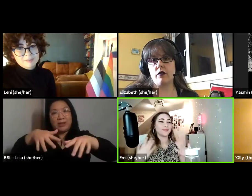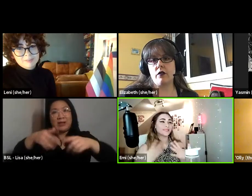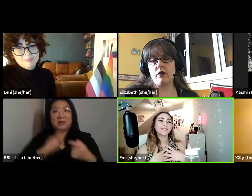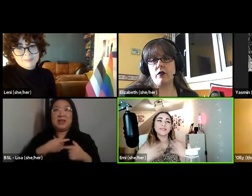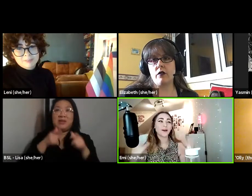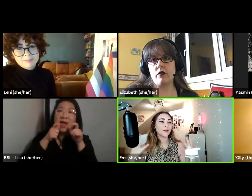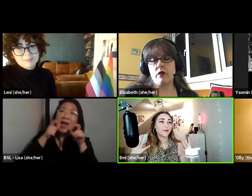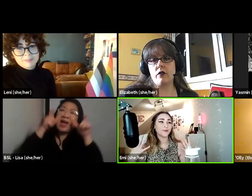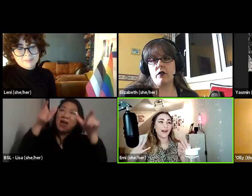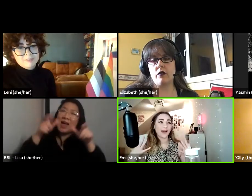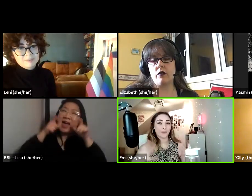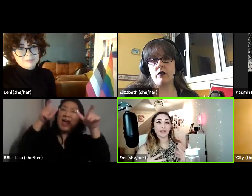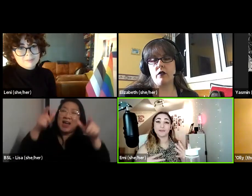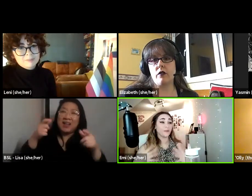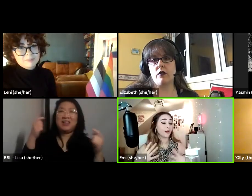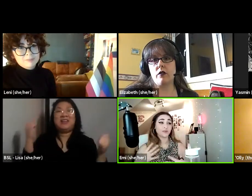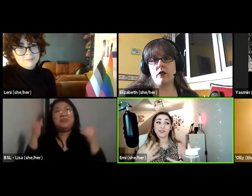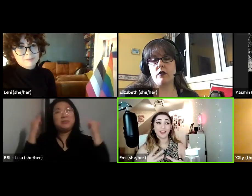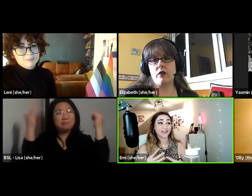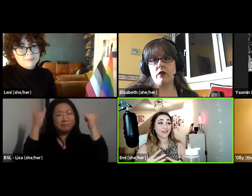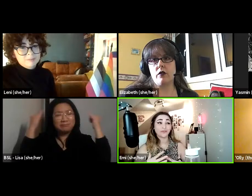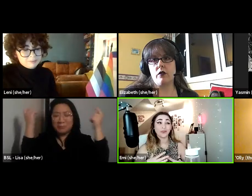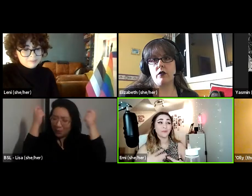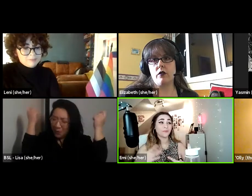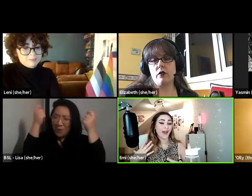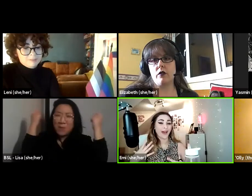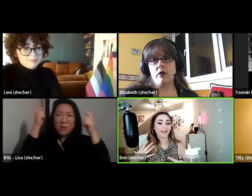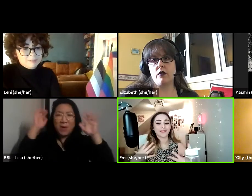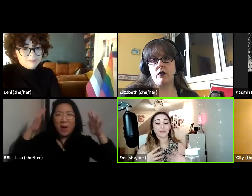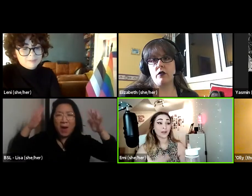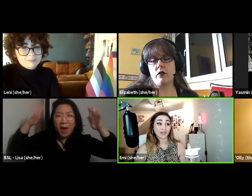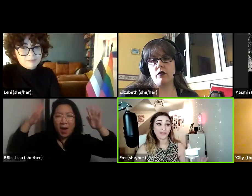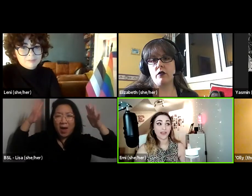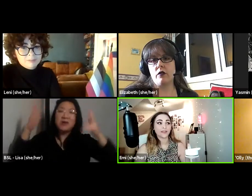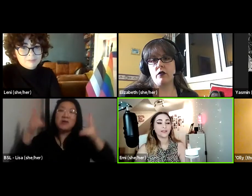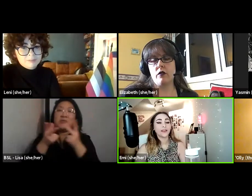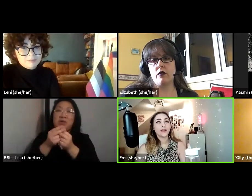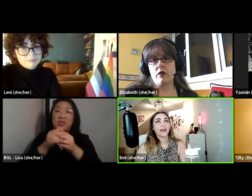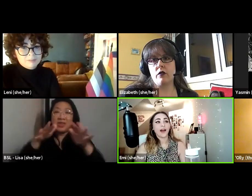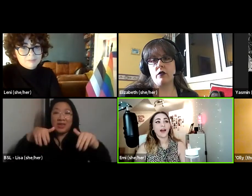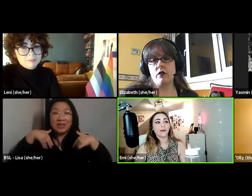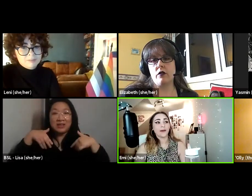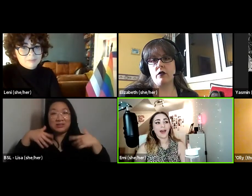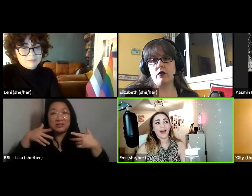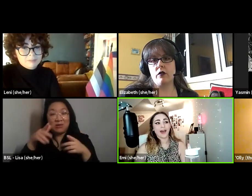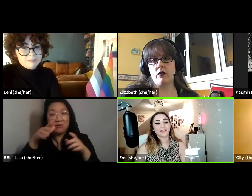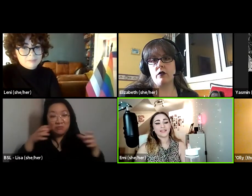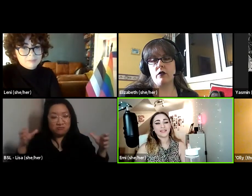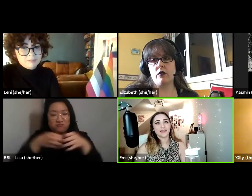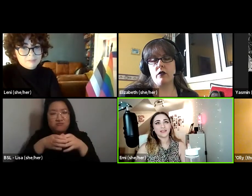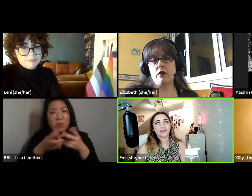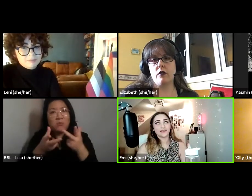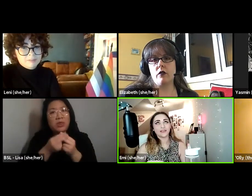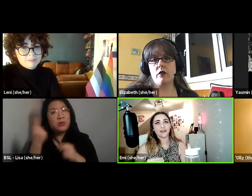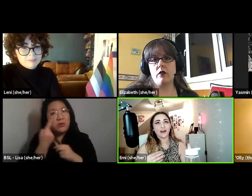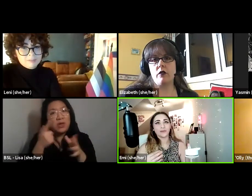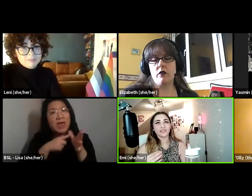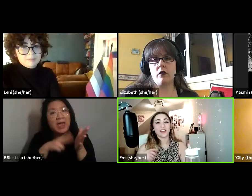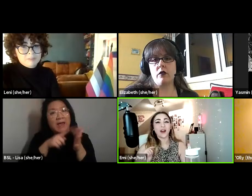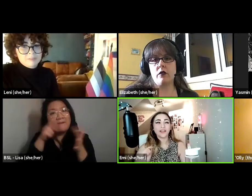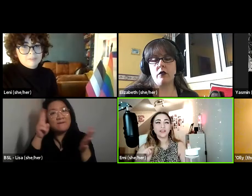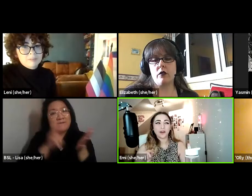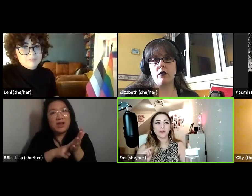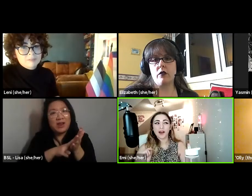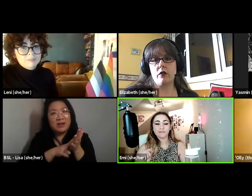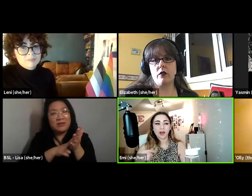I was so happy to be marching with an asexual group and I was marching with Avon. And I was